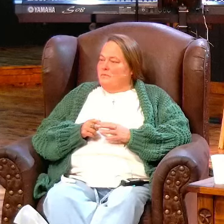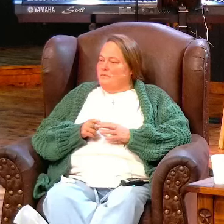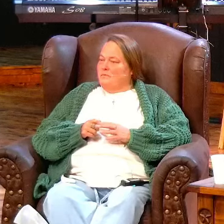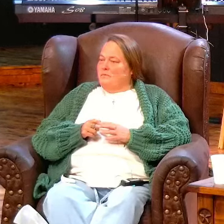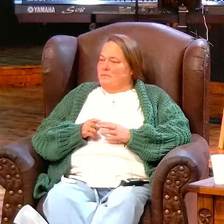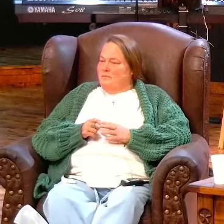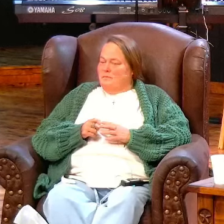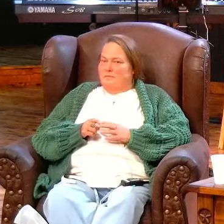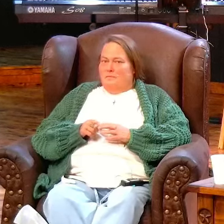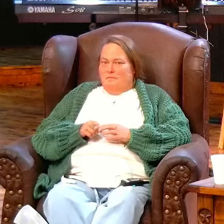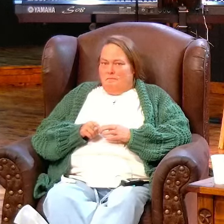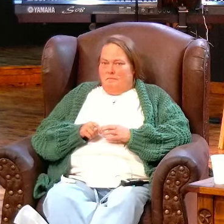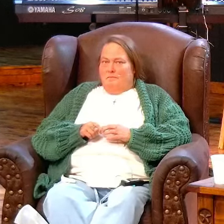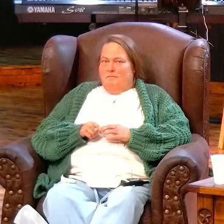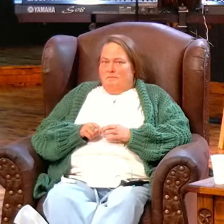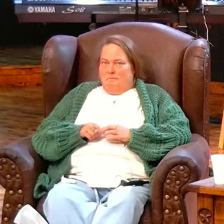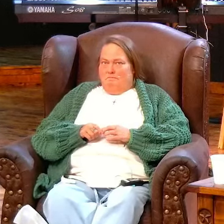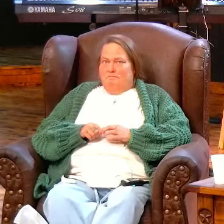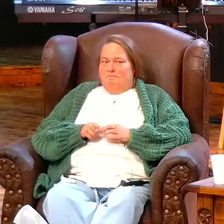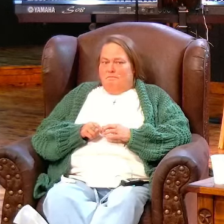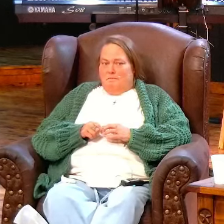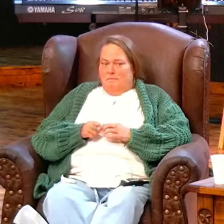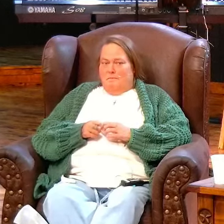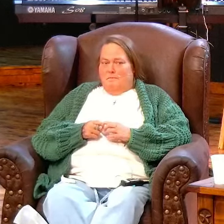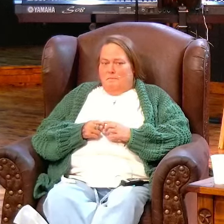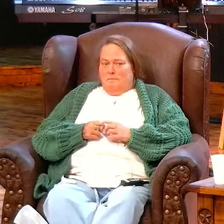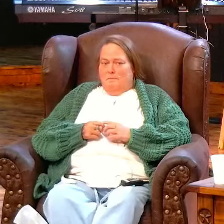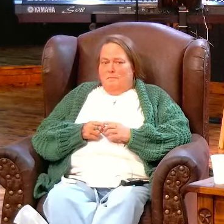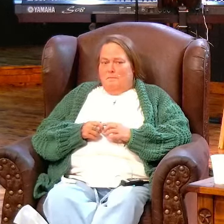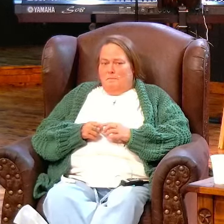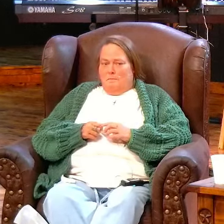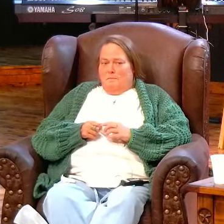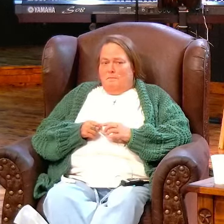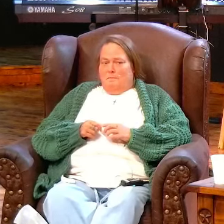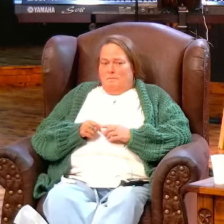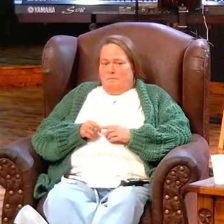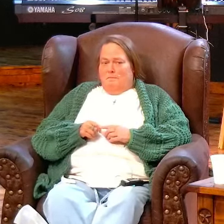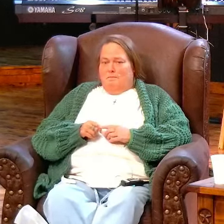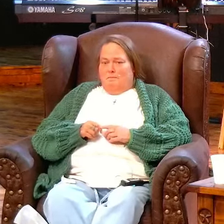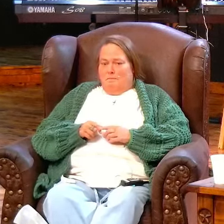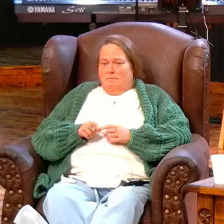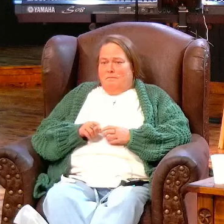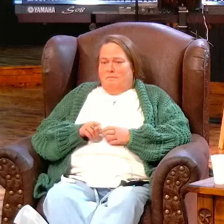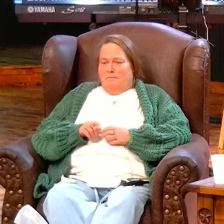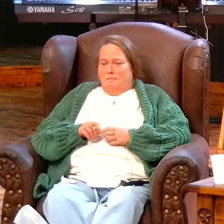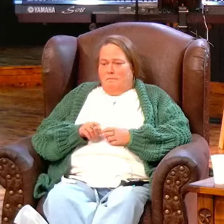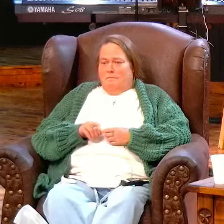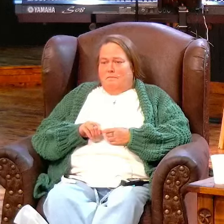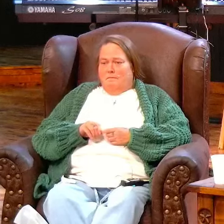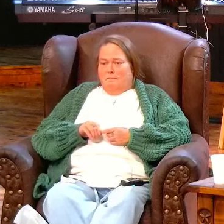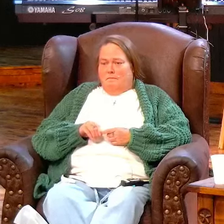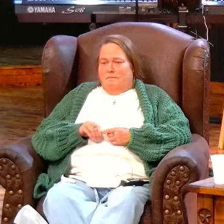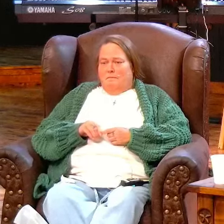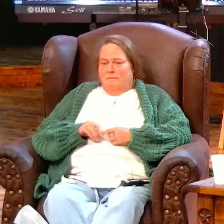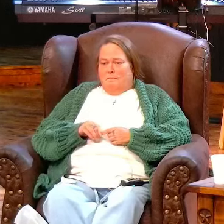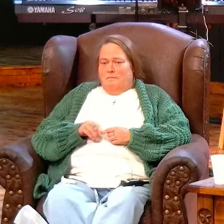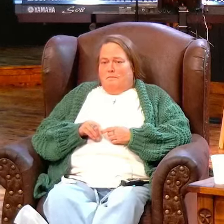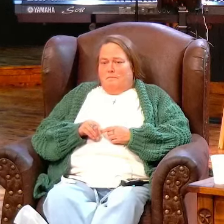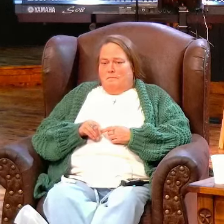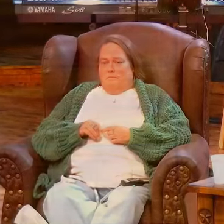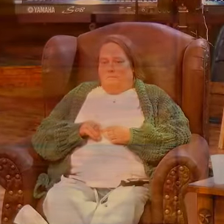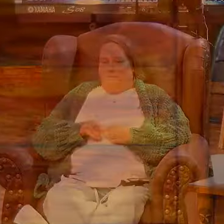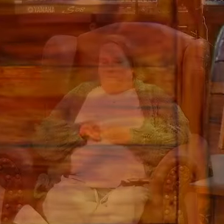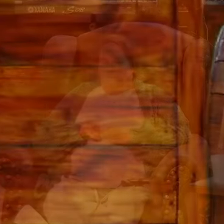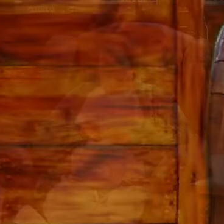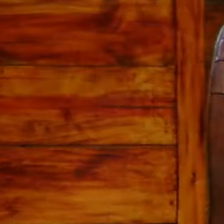Thanksgiving for deliverance from death. Anybody got a testimony here where God saved you from death? In verse 1, it says,